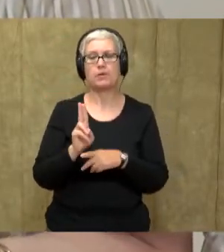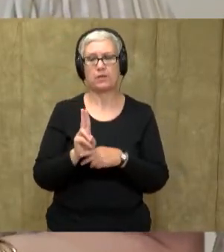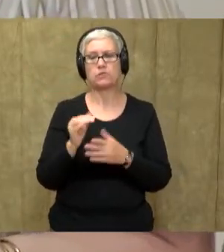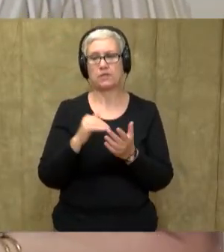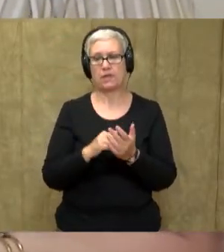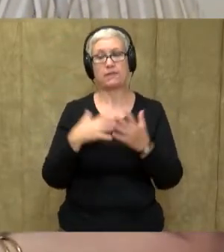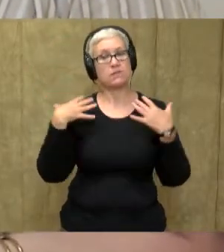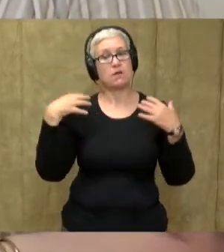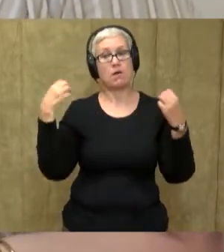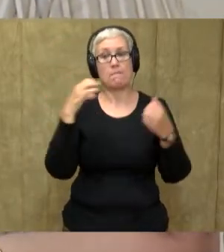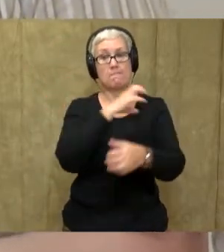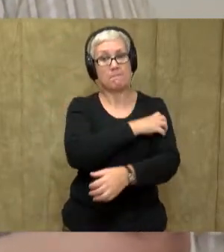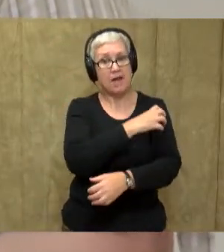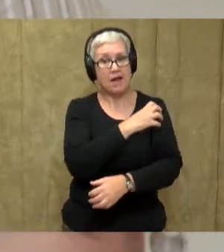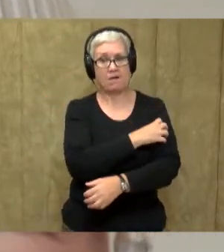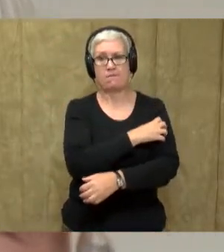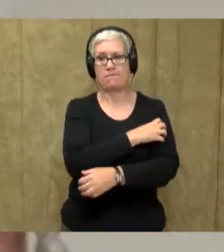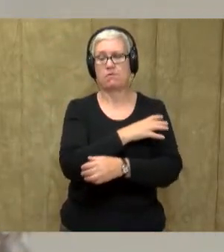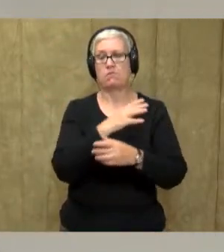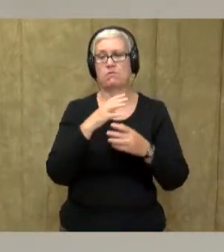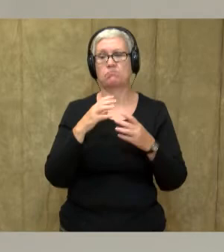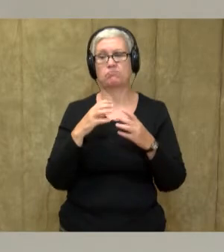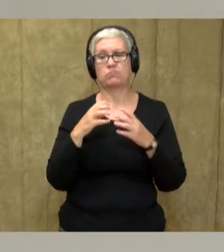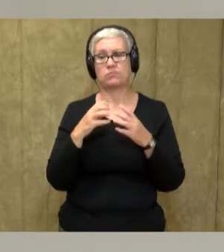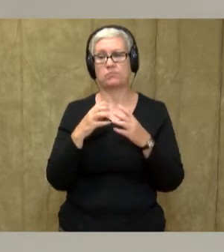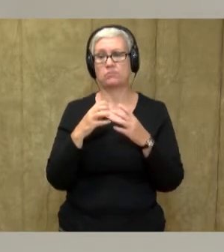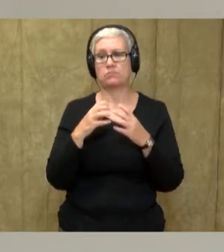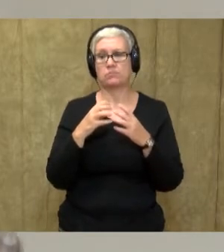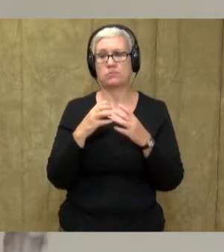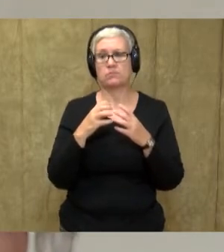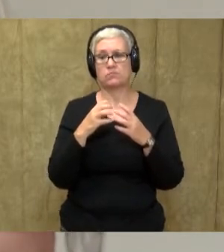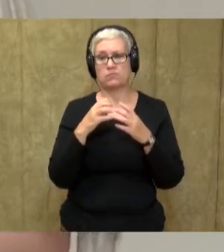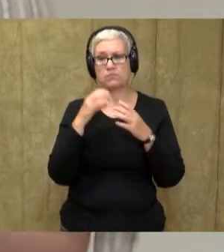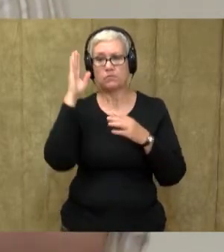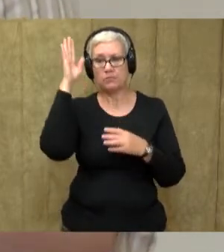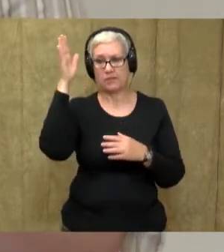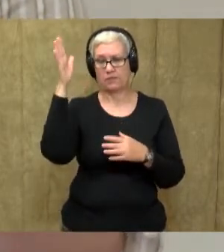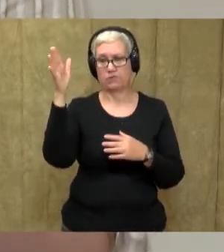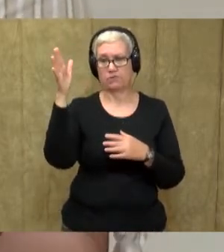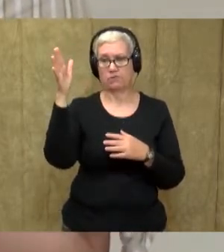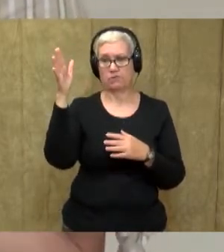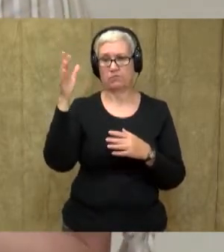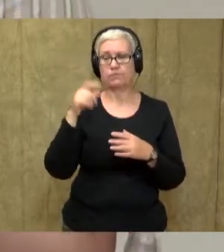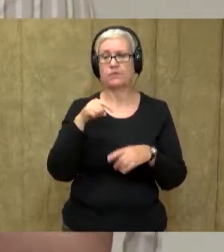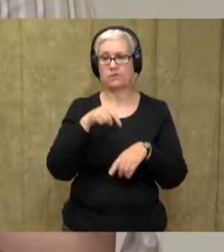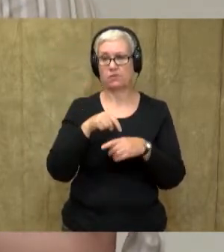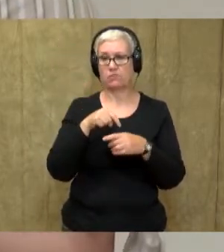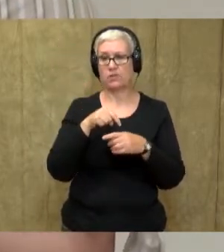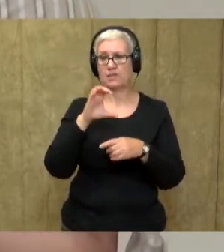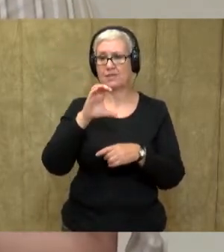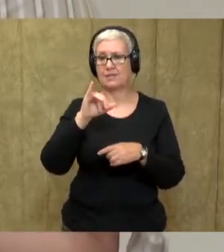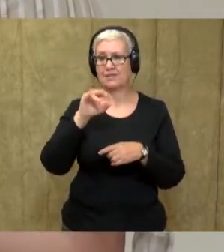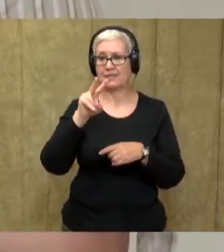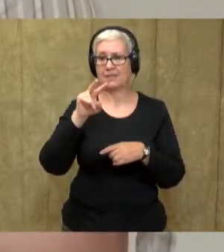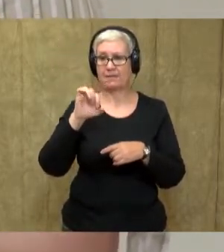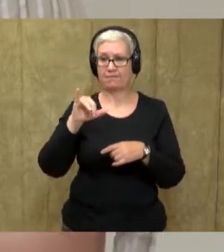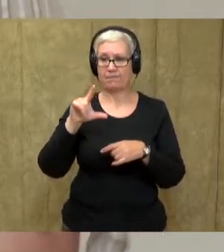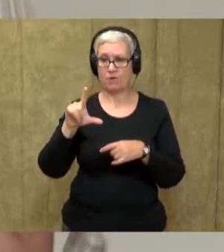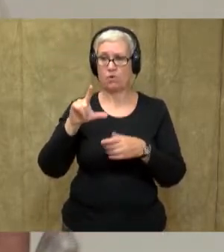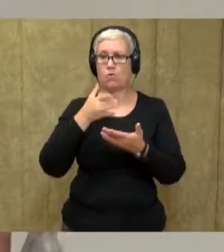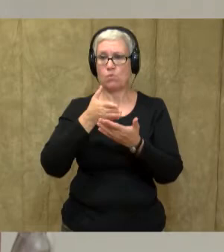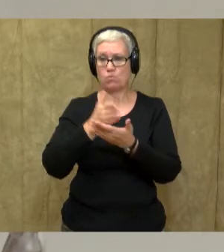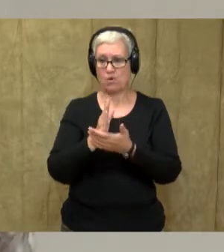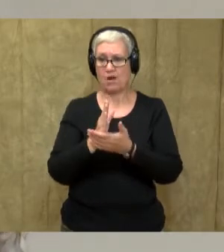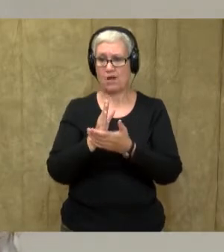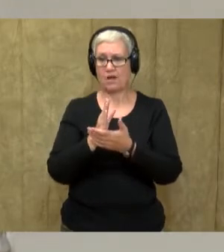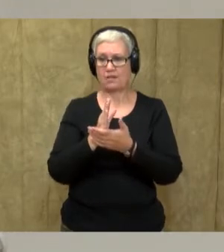powerful. Dr. Martin Luther King Jr., he was speaking in a time when, during the Civil Rights Movement, his